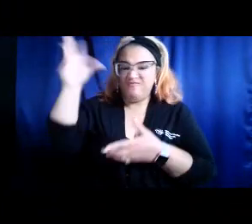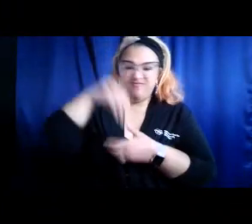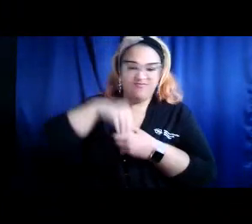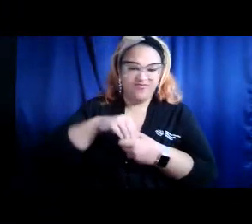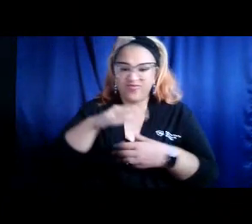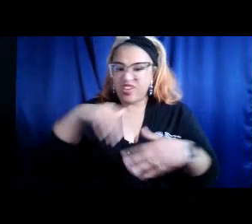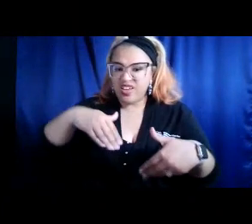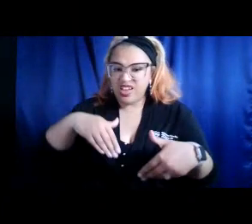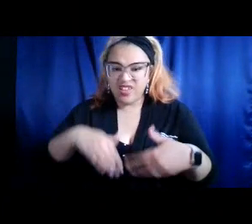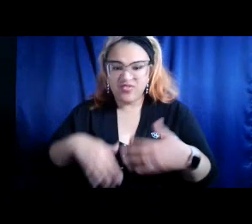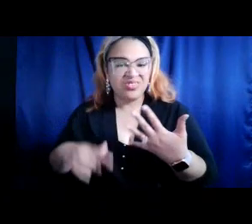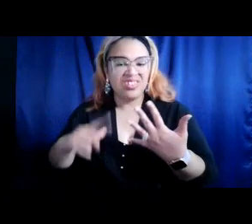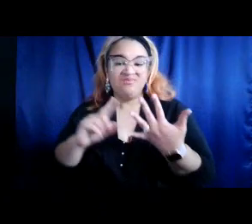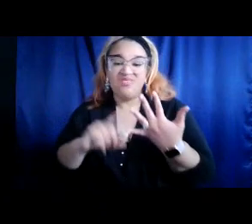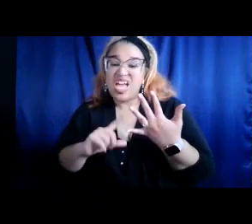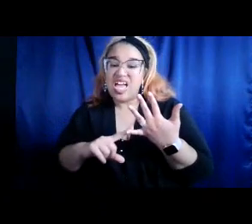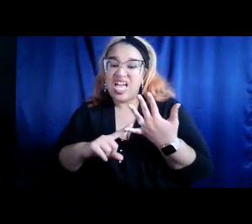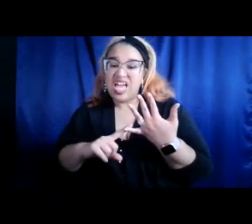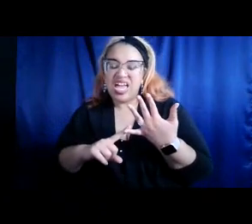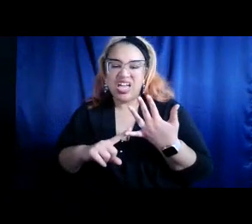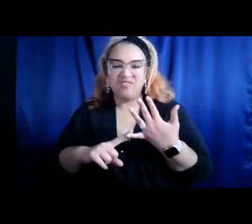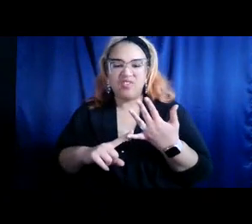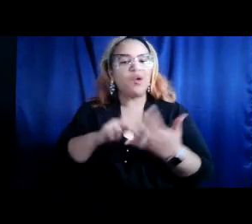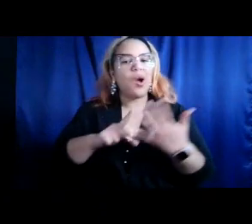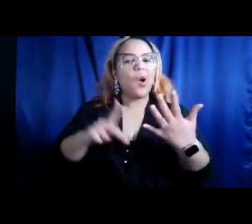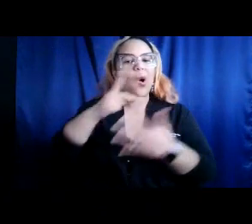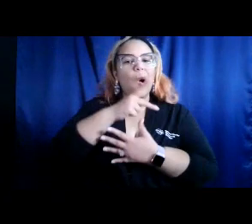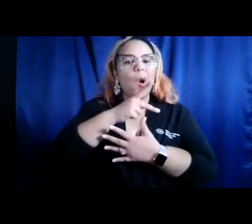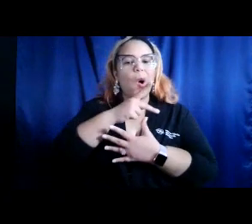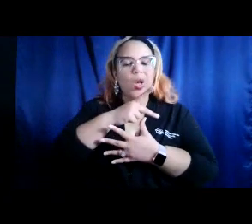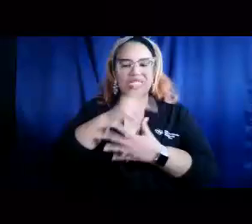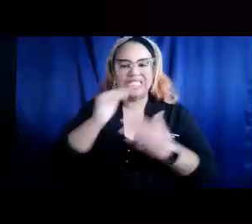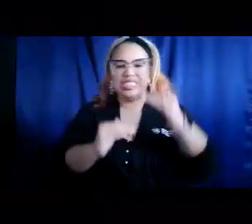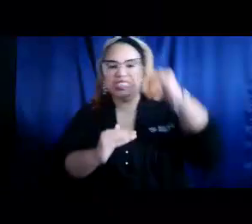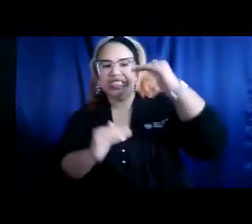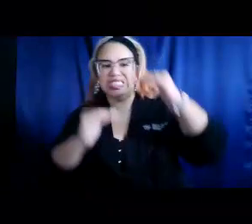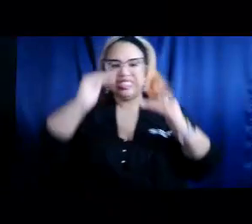give you just a second to think about your